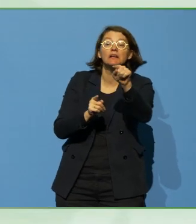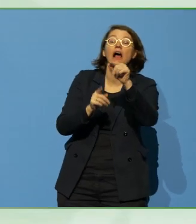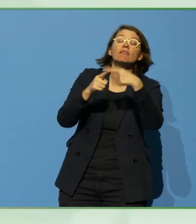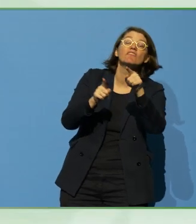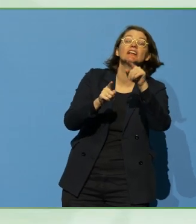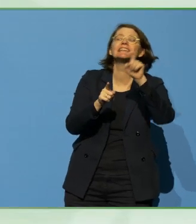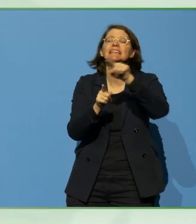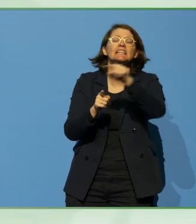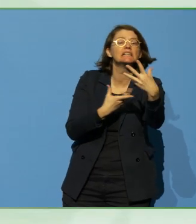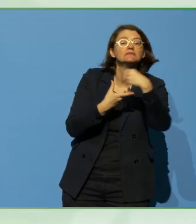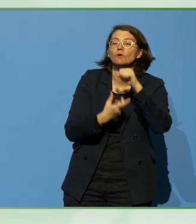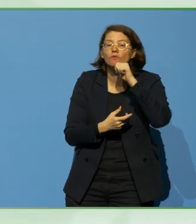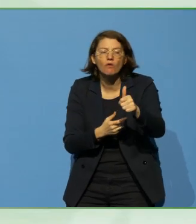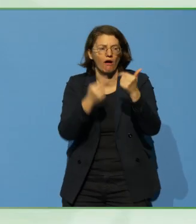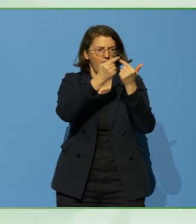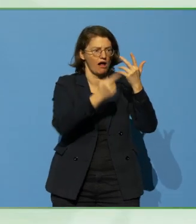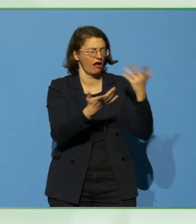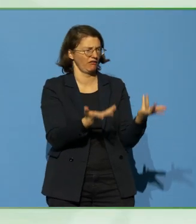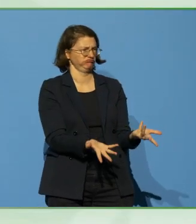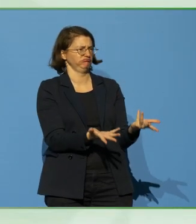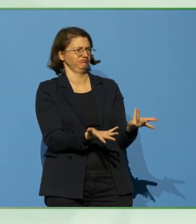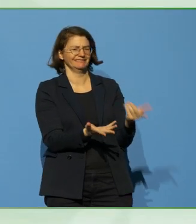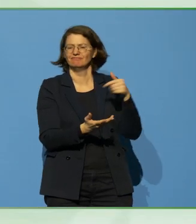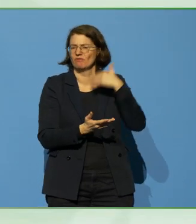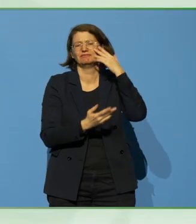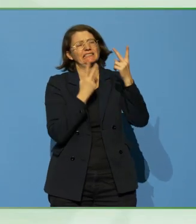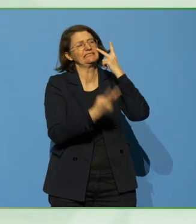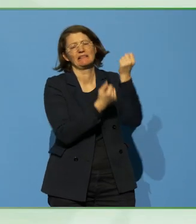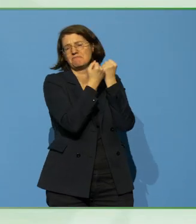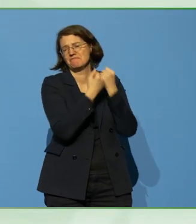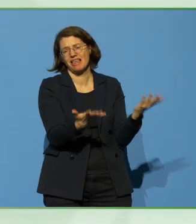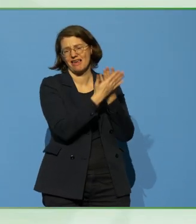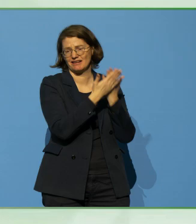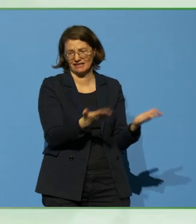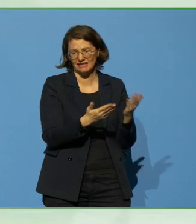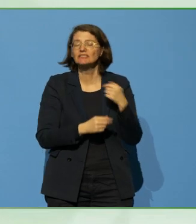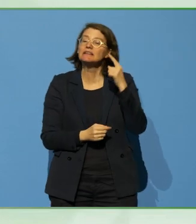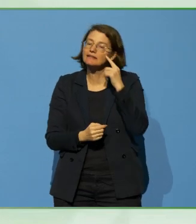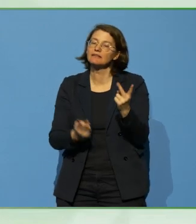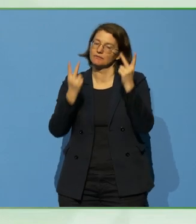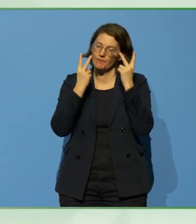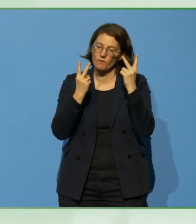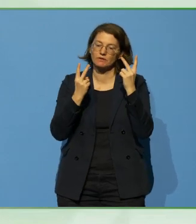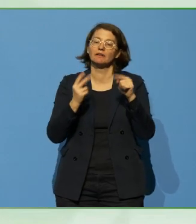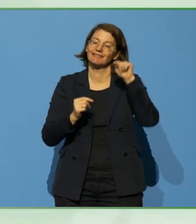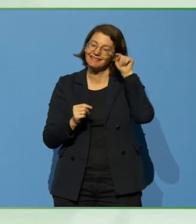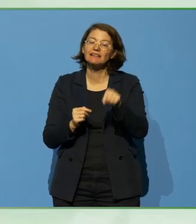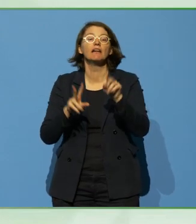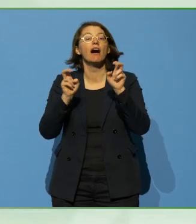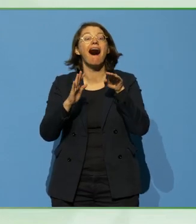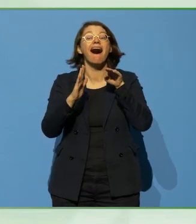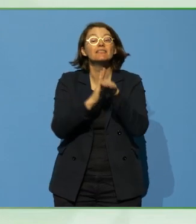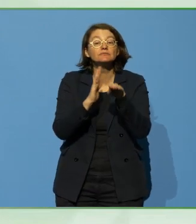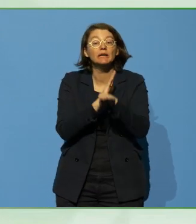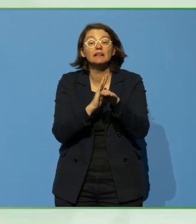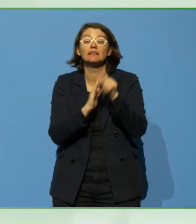a side sort of mention that we are going to do digital euro, which is amazing in all kinds of ways, and